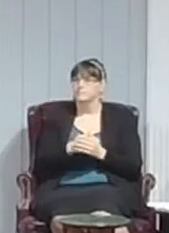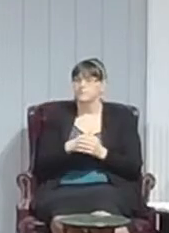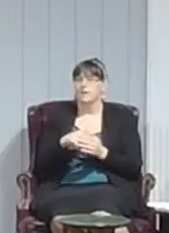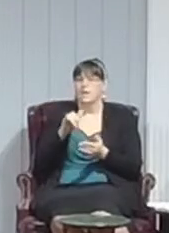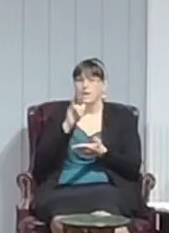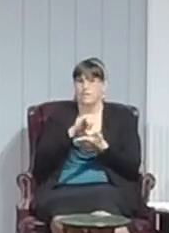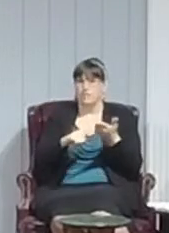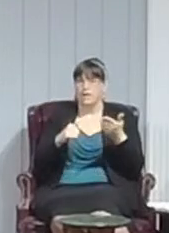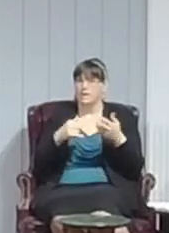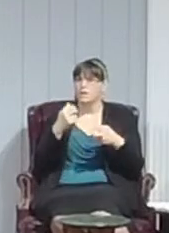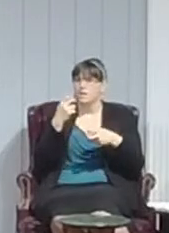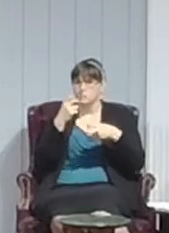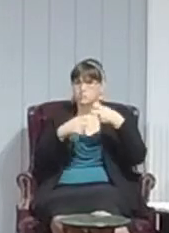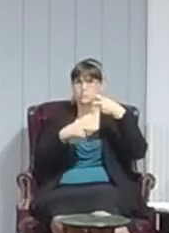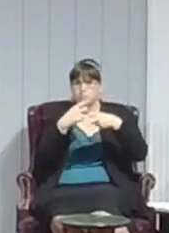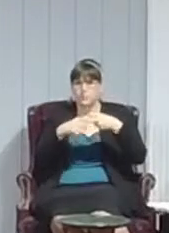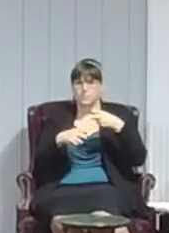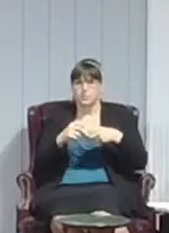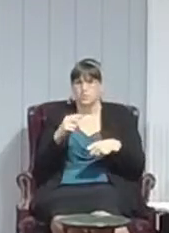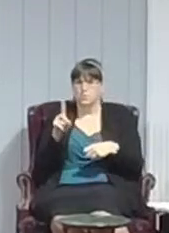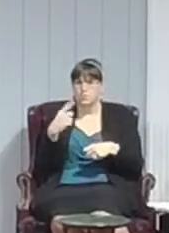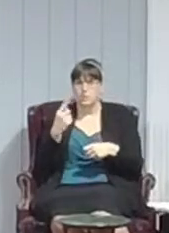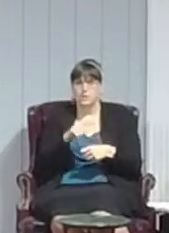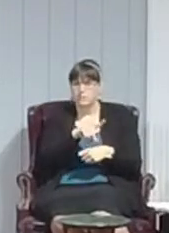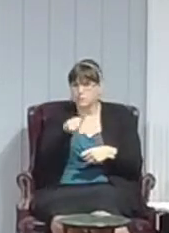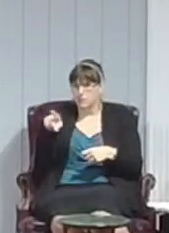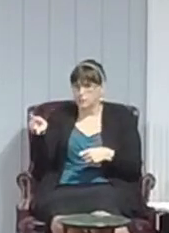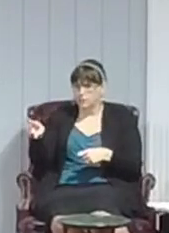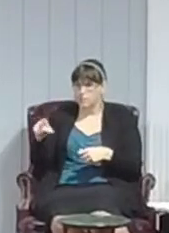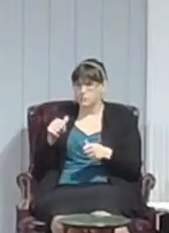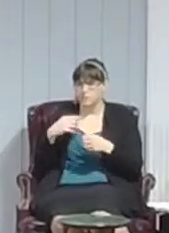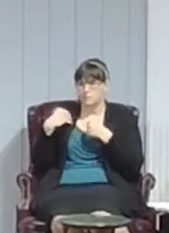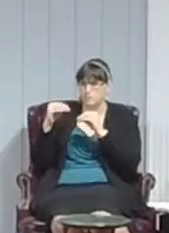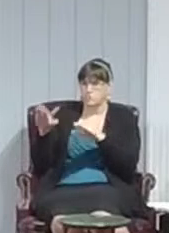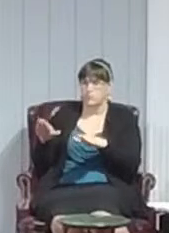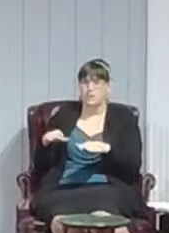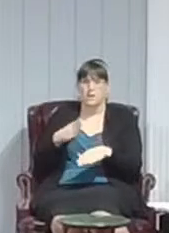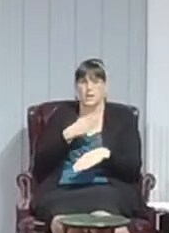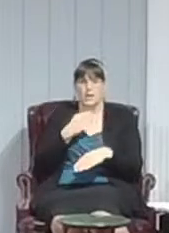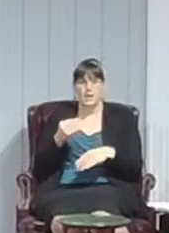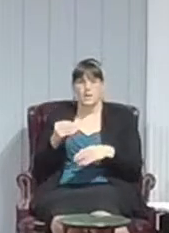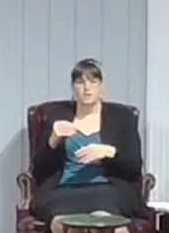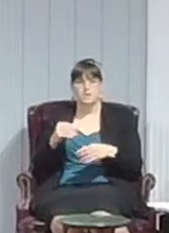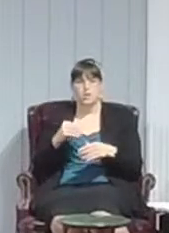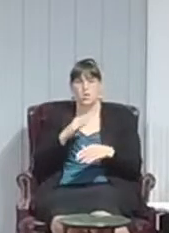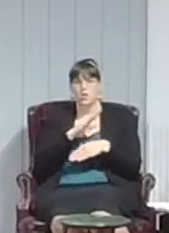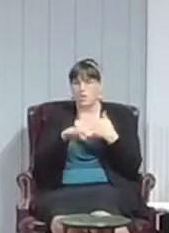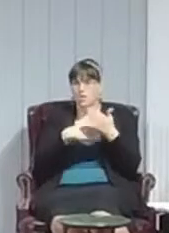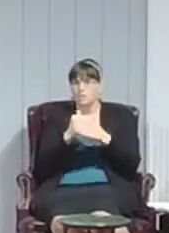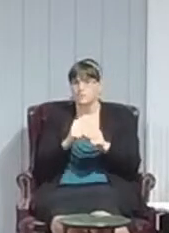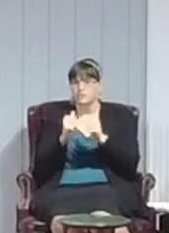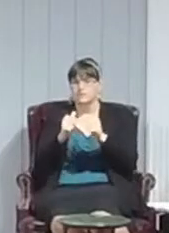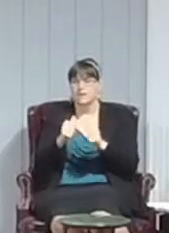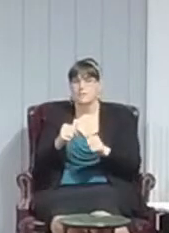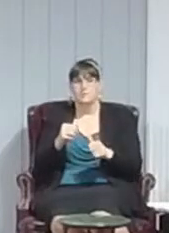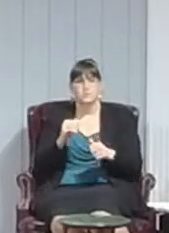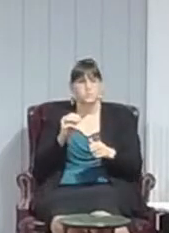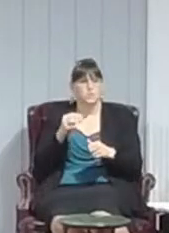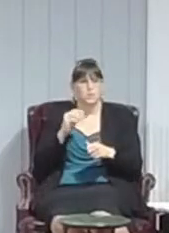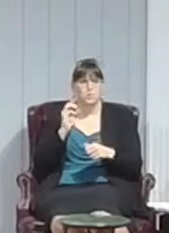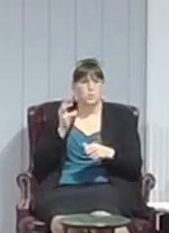could trouble them. One of you is going to betray me. Is it me? Is it me? Is it me? Isn't that something? That is telling. These